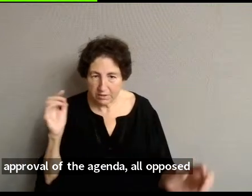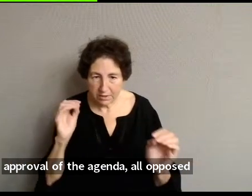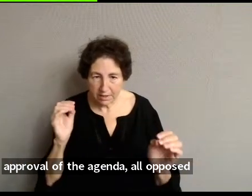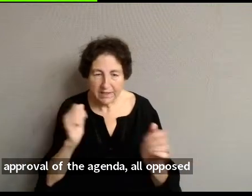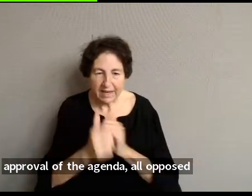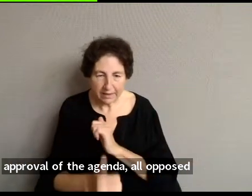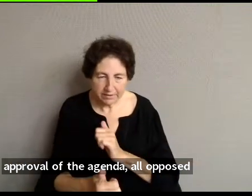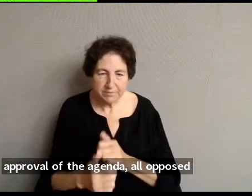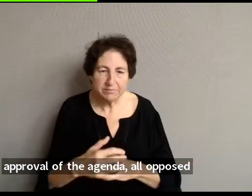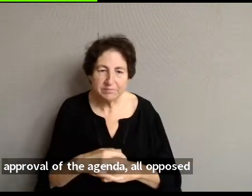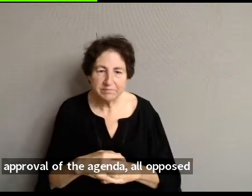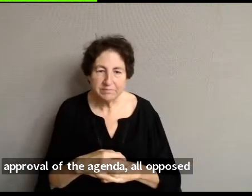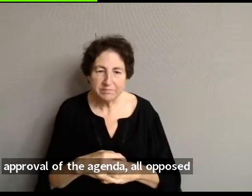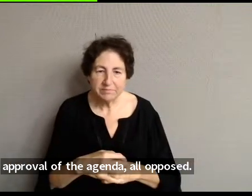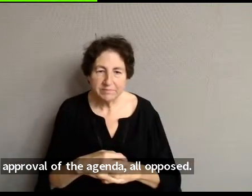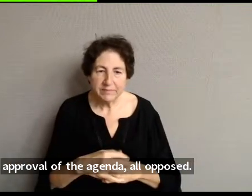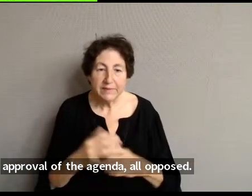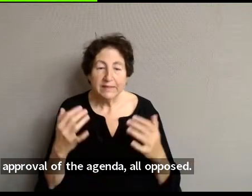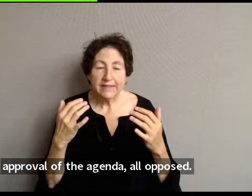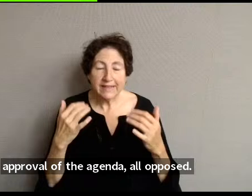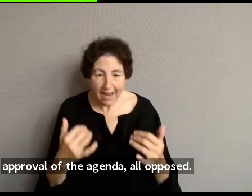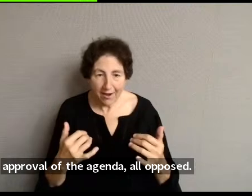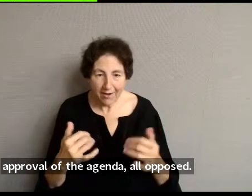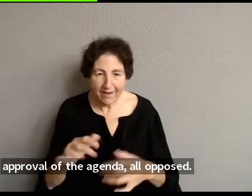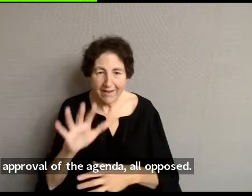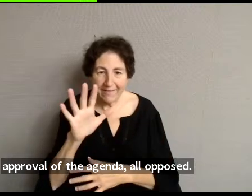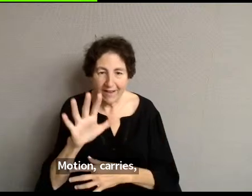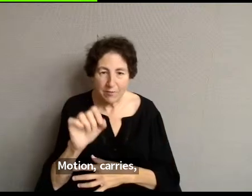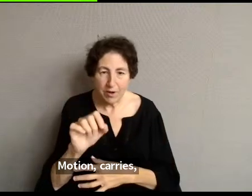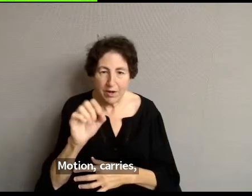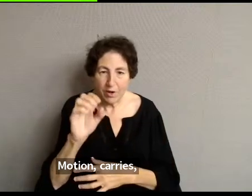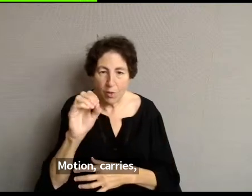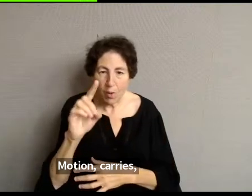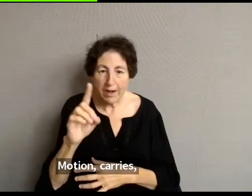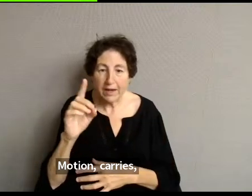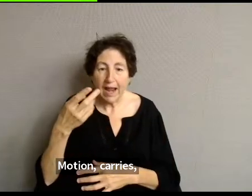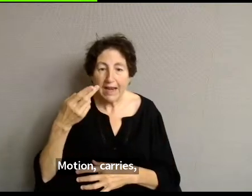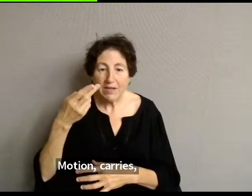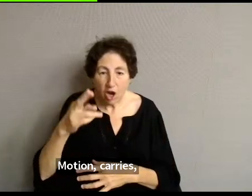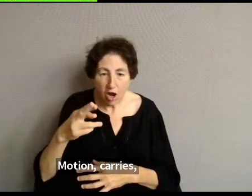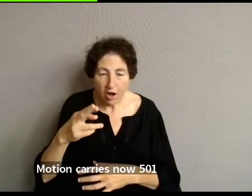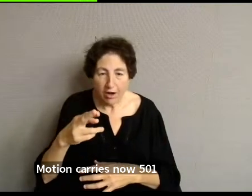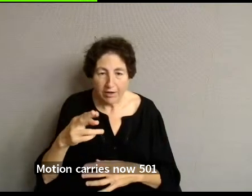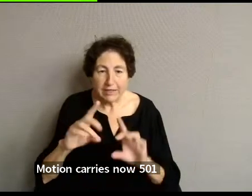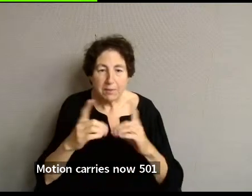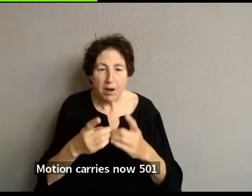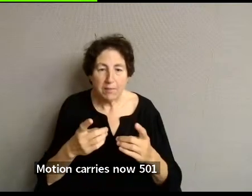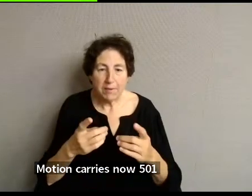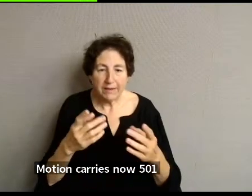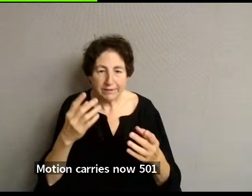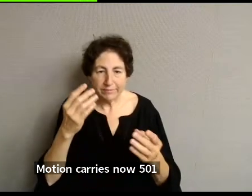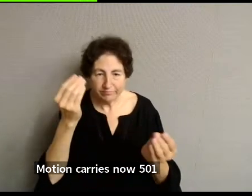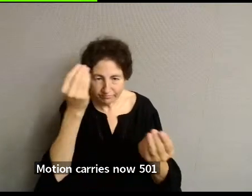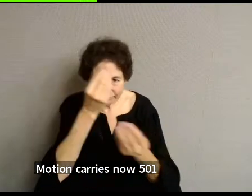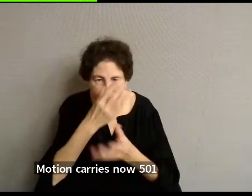Motion carries. Now, 5.01 Human Resource Department update.